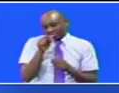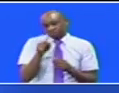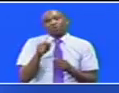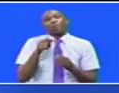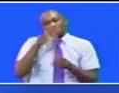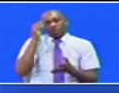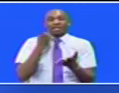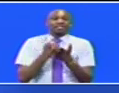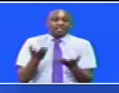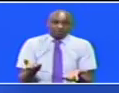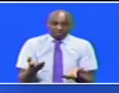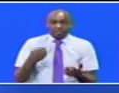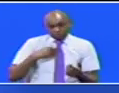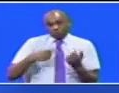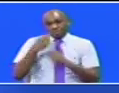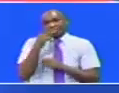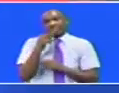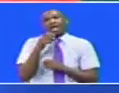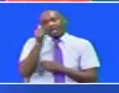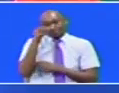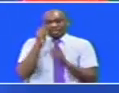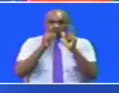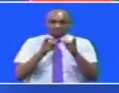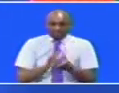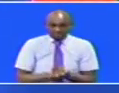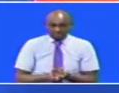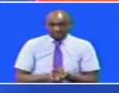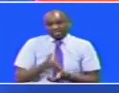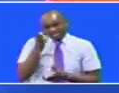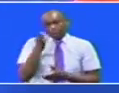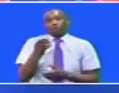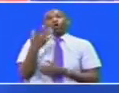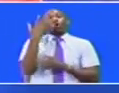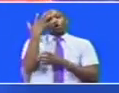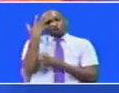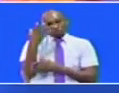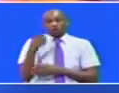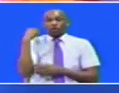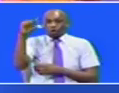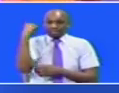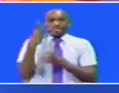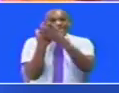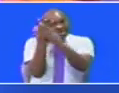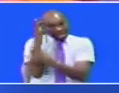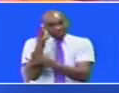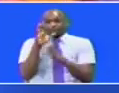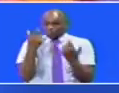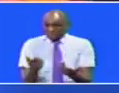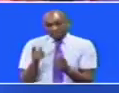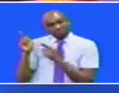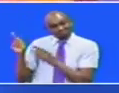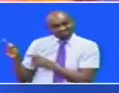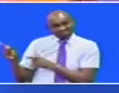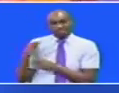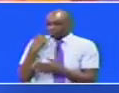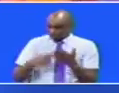evident for me to win the MVP. The Golden Glove went to Posta Rangers' Patrick Matasi, who kept 15 clean